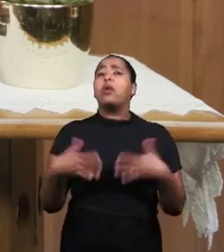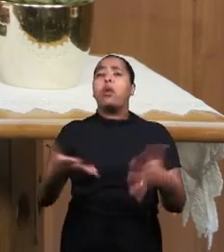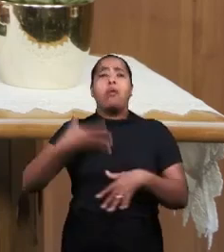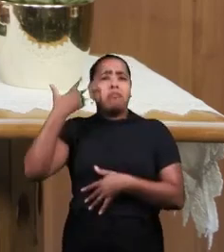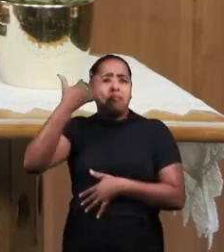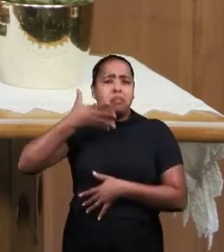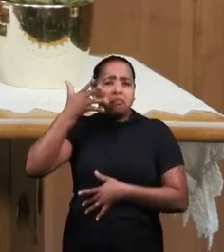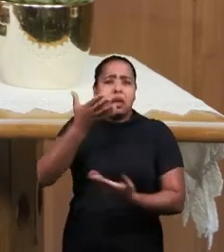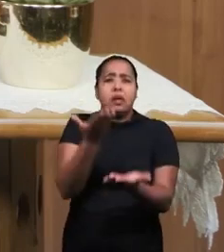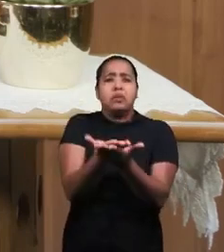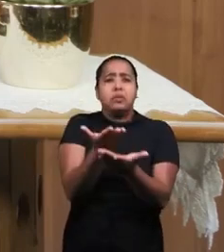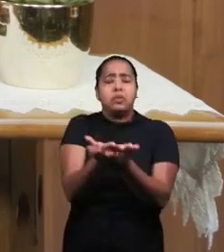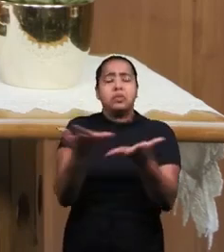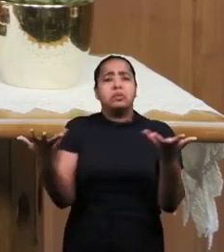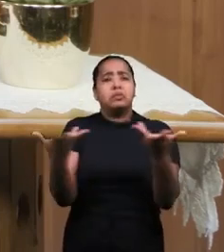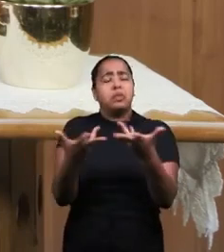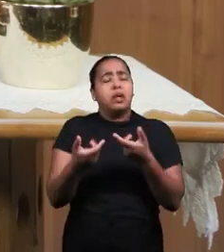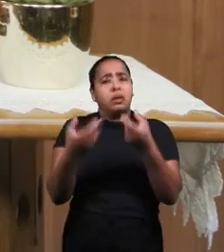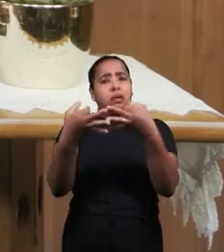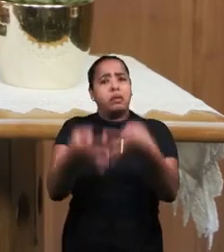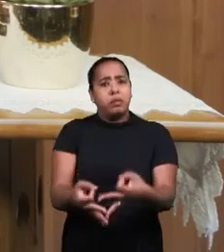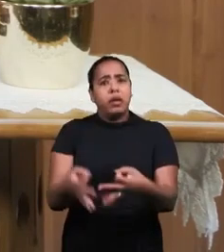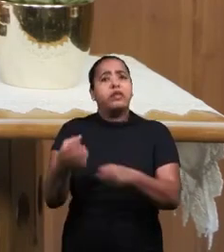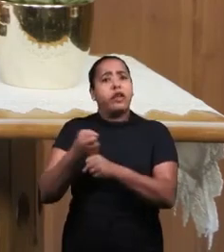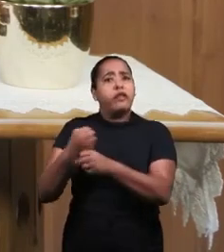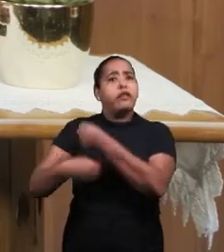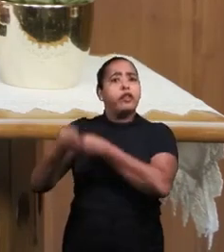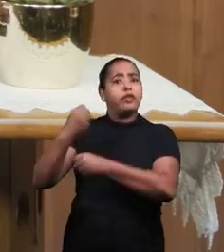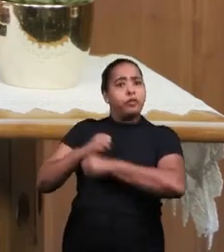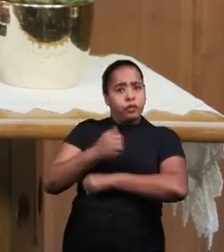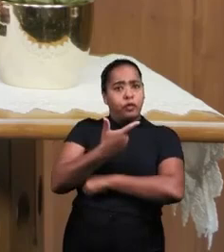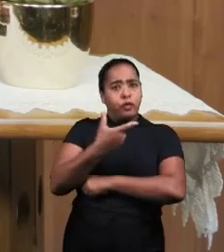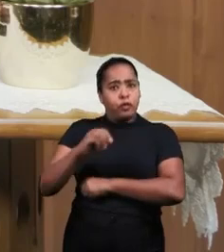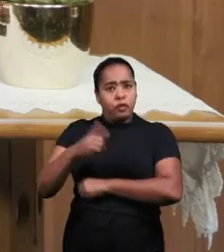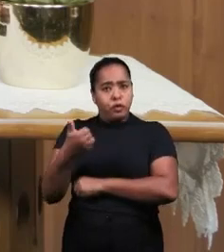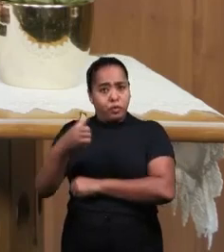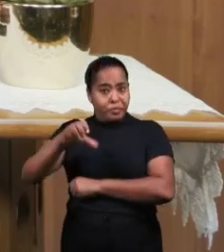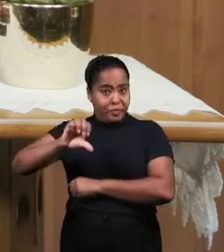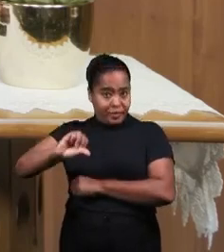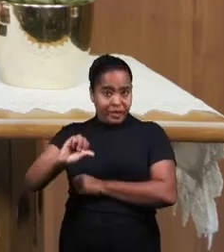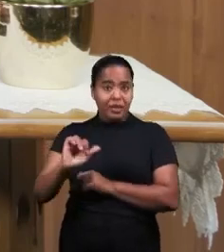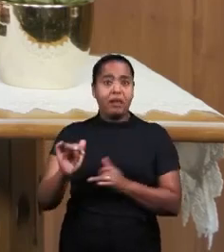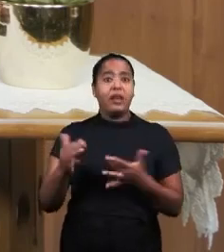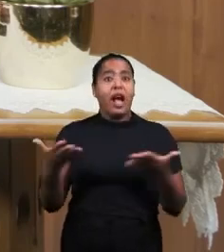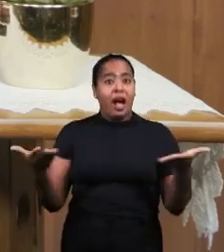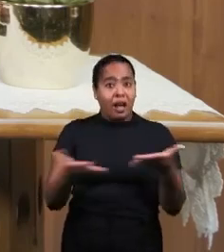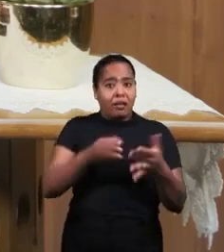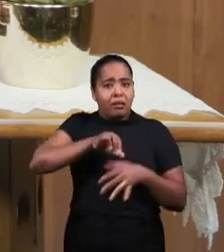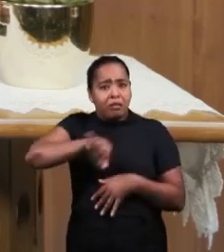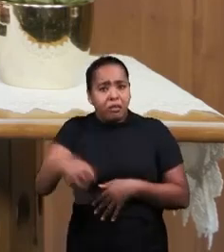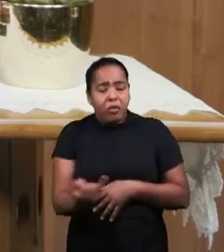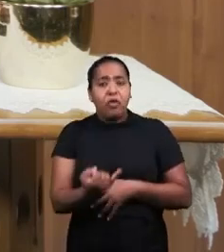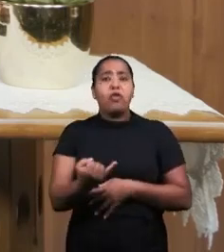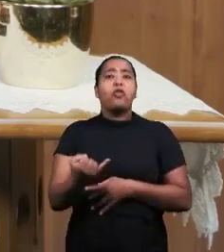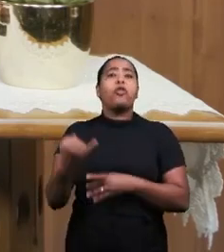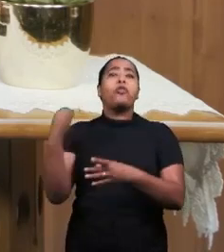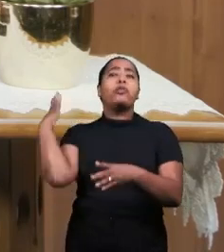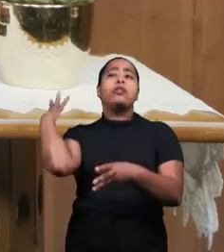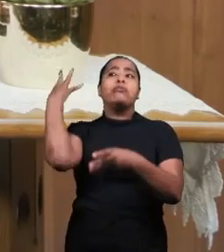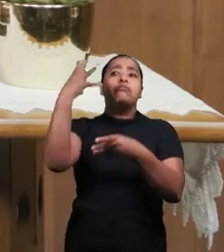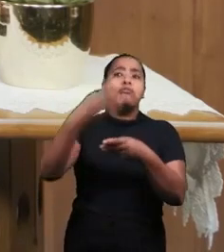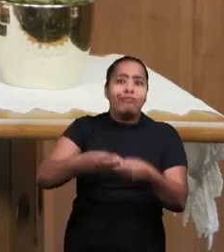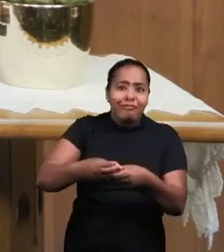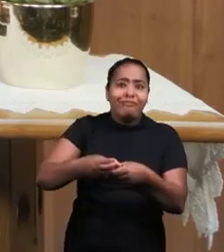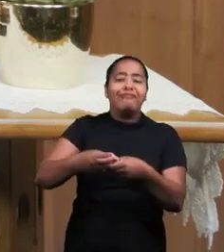messages, studies, marvelous studies that we had in the year of 2019. And we'll have the opportunity to revisit